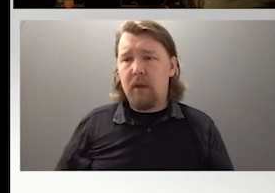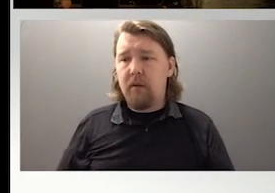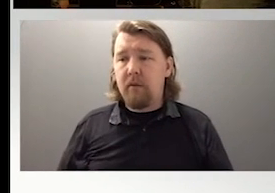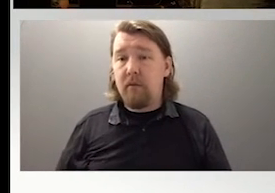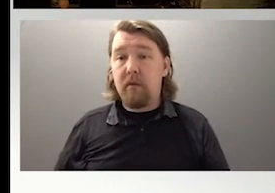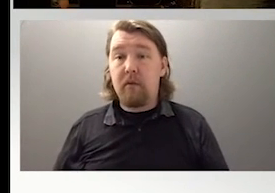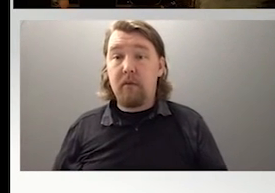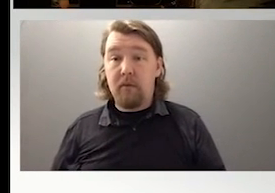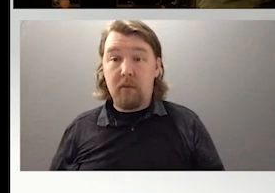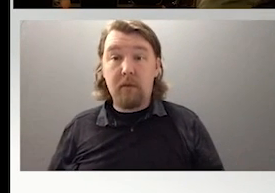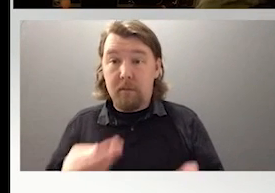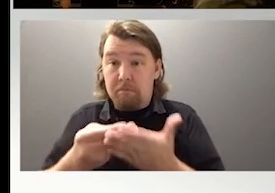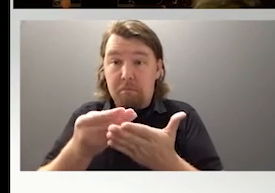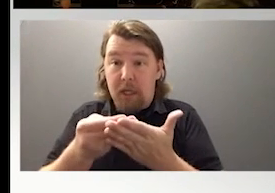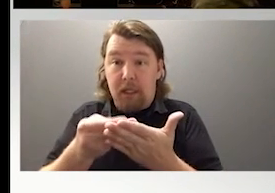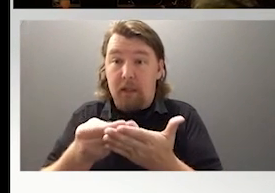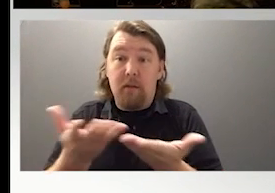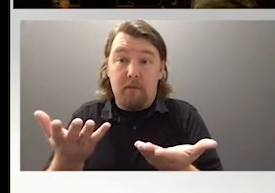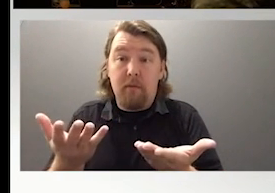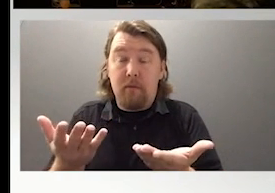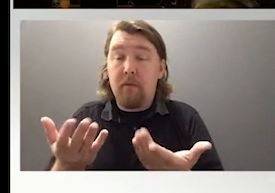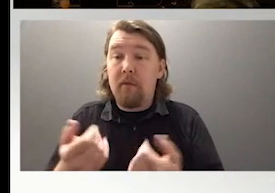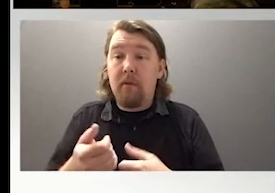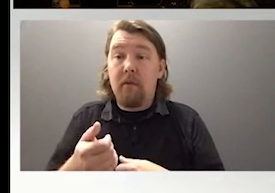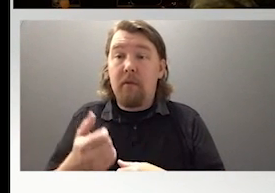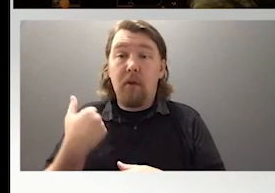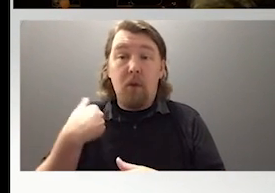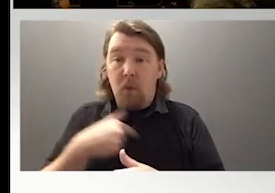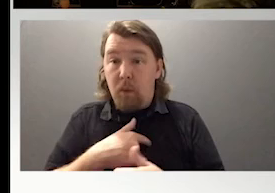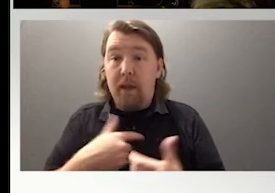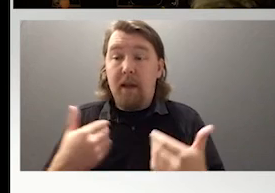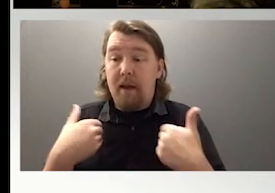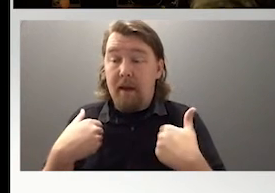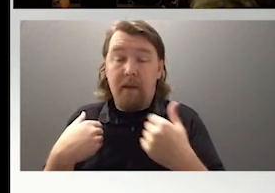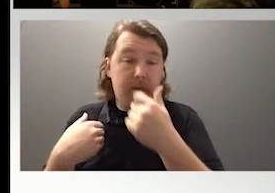It all boils down to funding. So we have